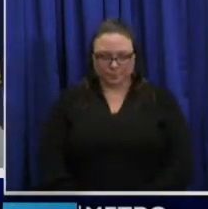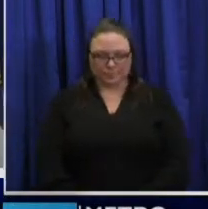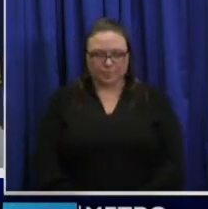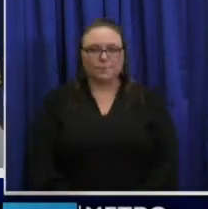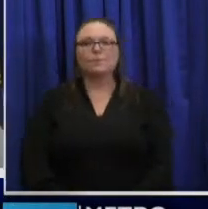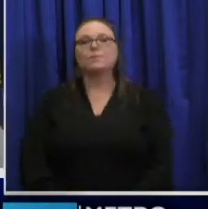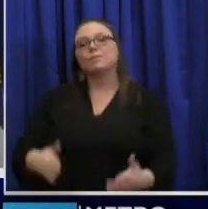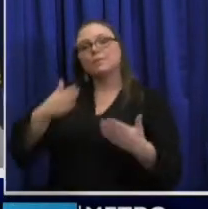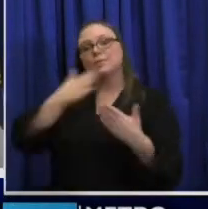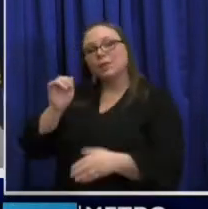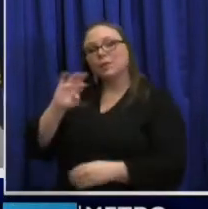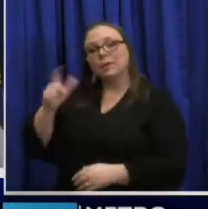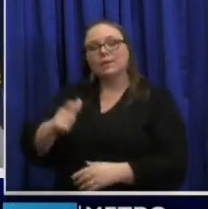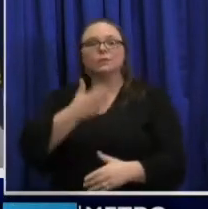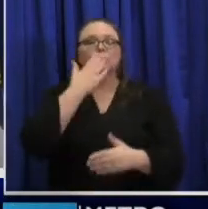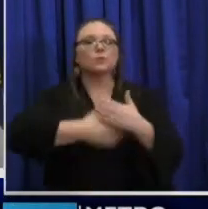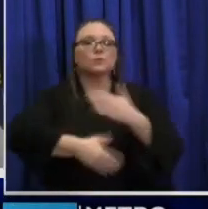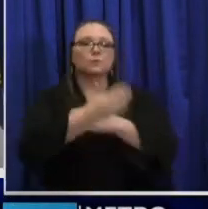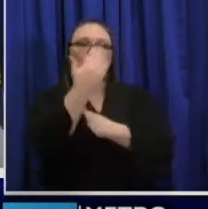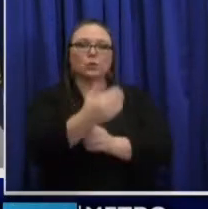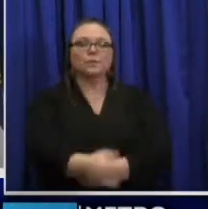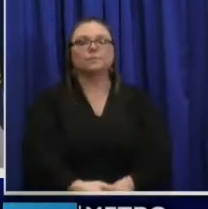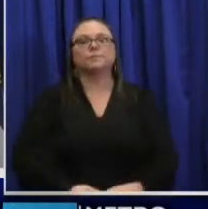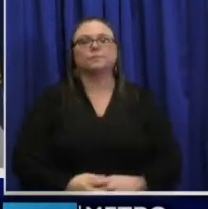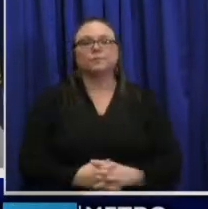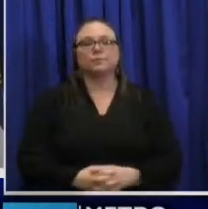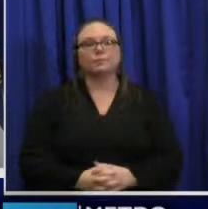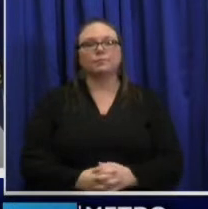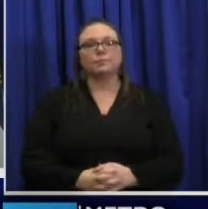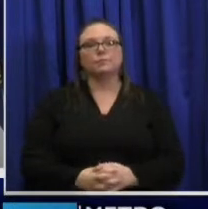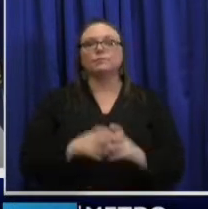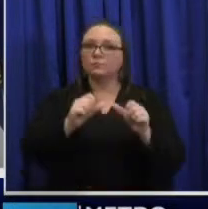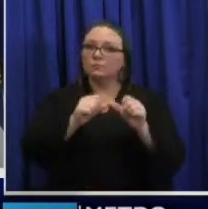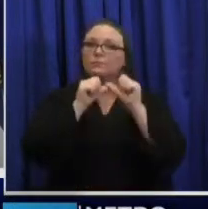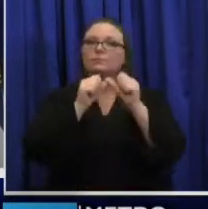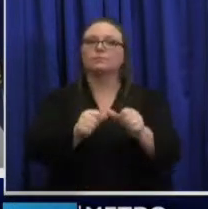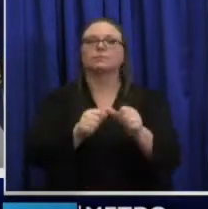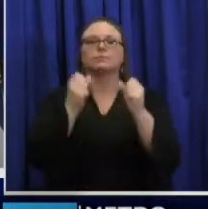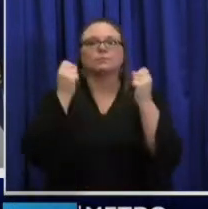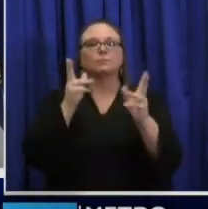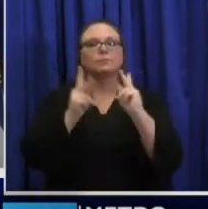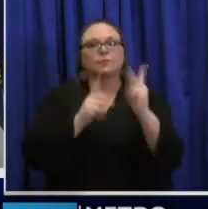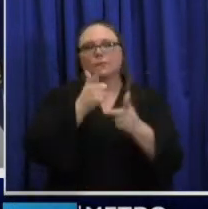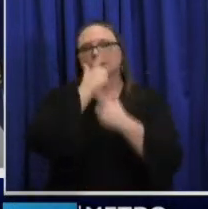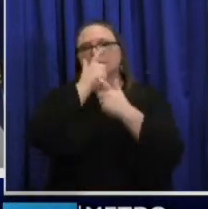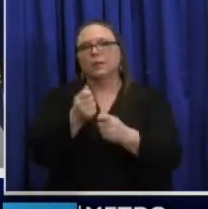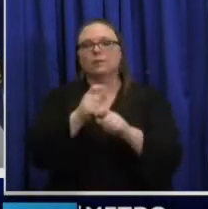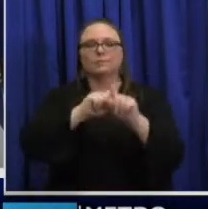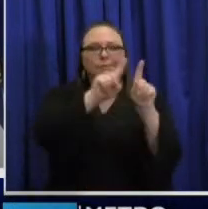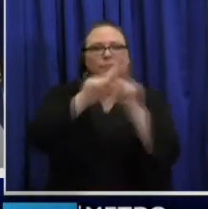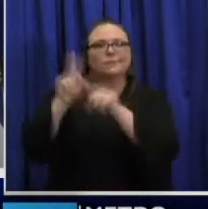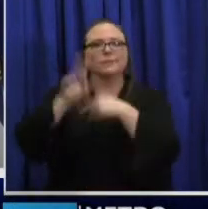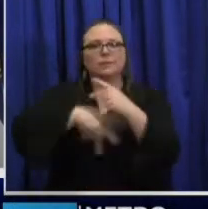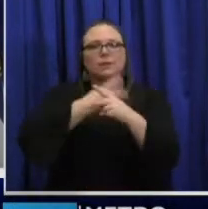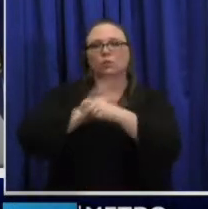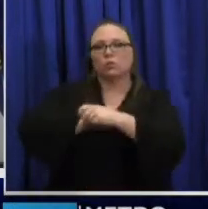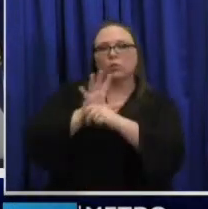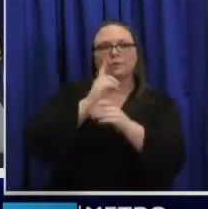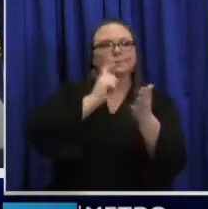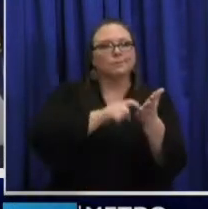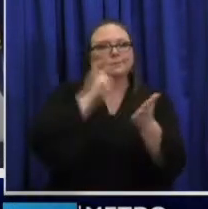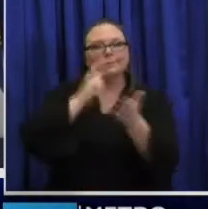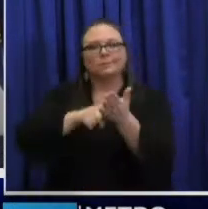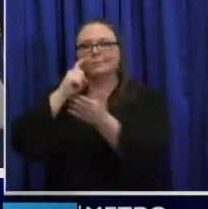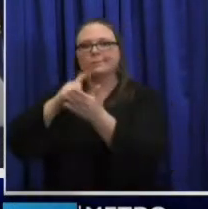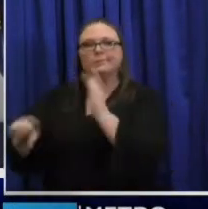Thank you, Alex. Good morning. There continues to be interest in the new COVID variants that have been identified in a number of